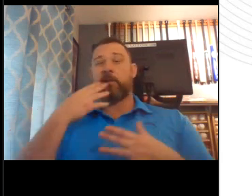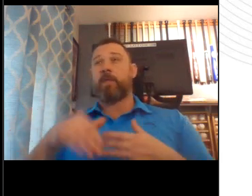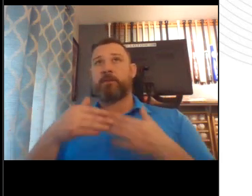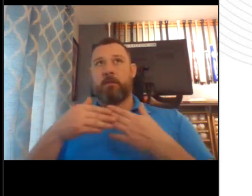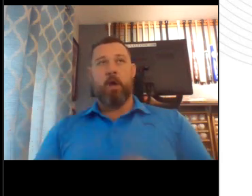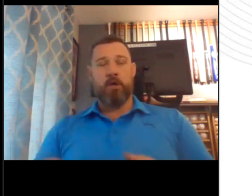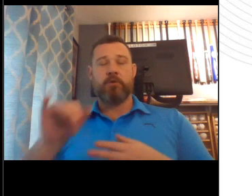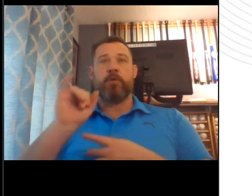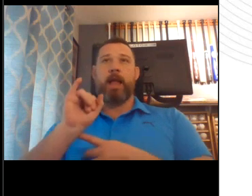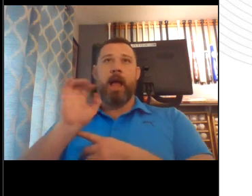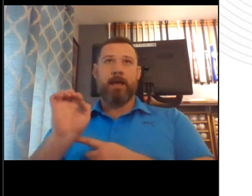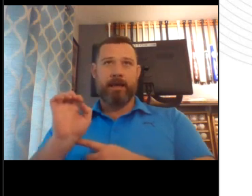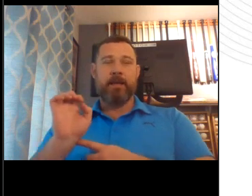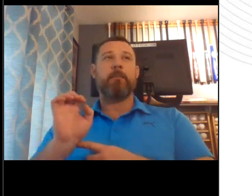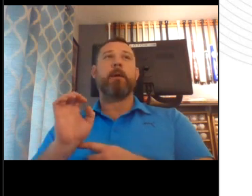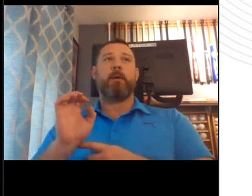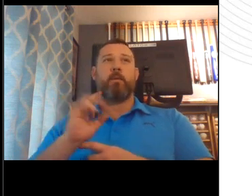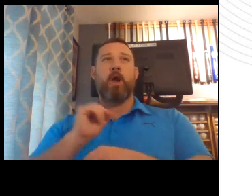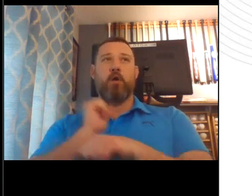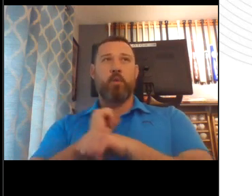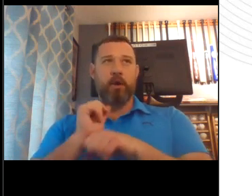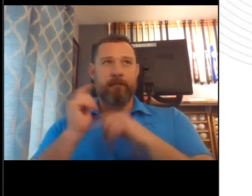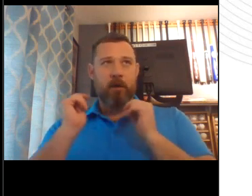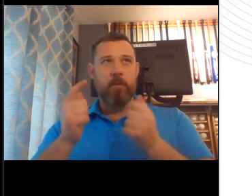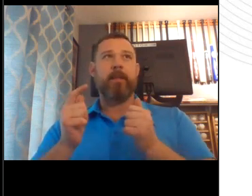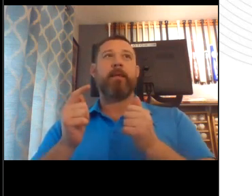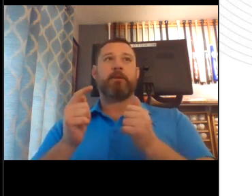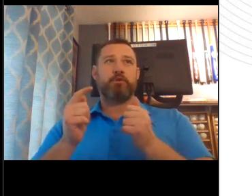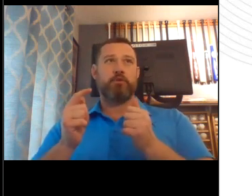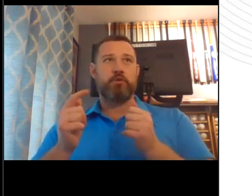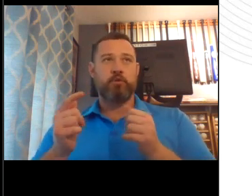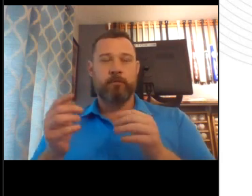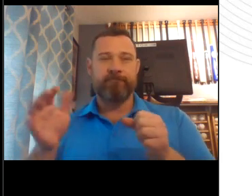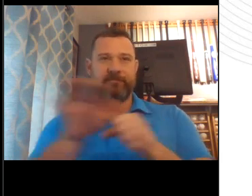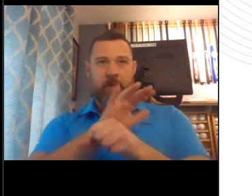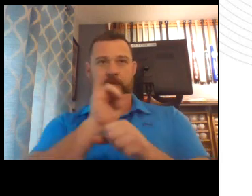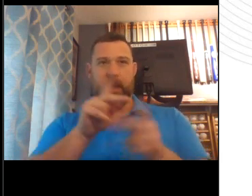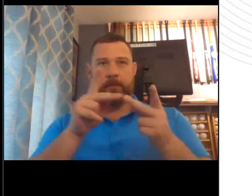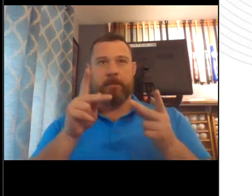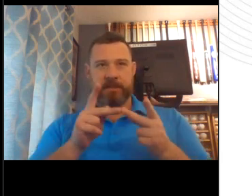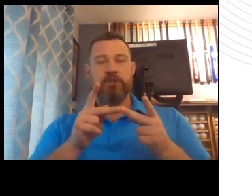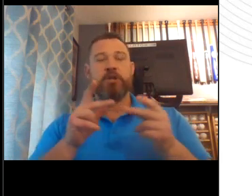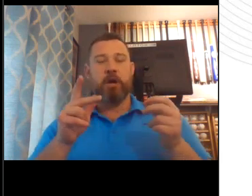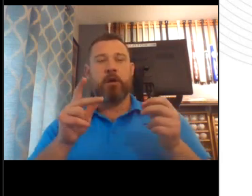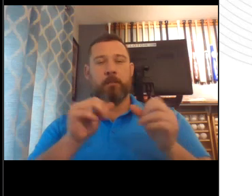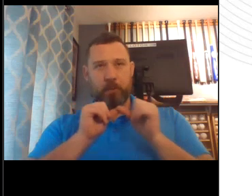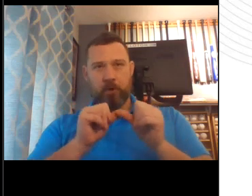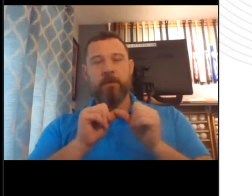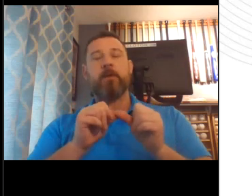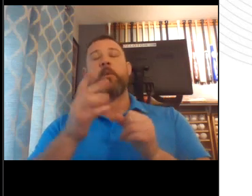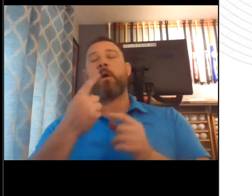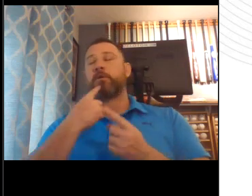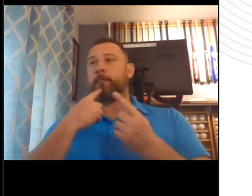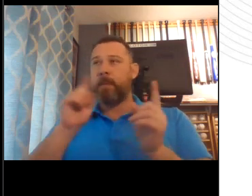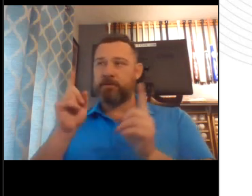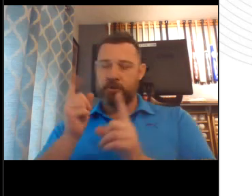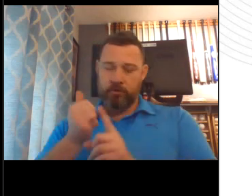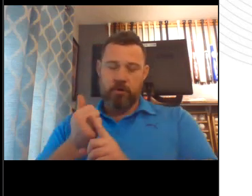here, but we are working very quickly to fill that position permanently. But I did want to mention her.